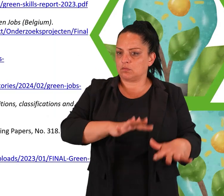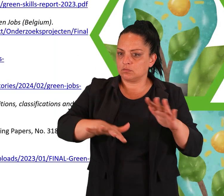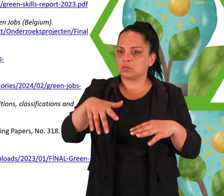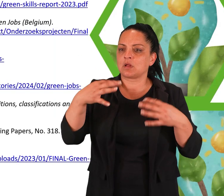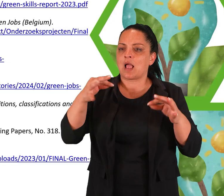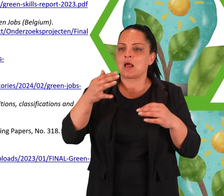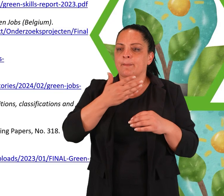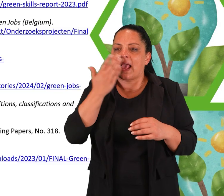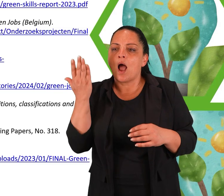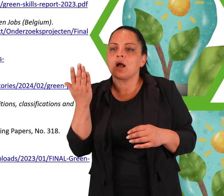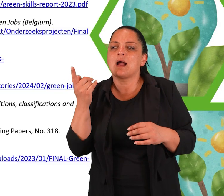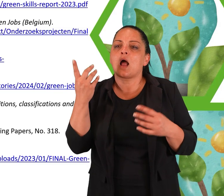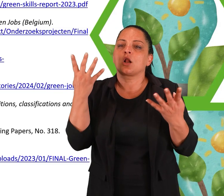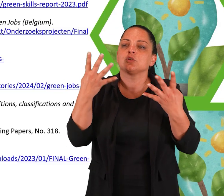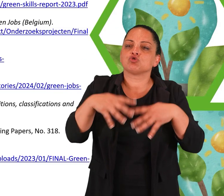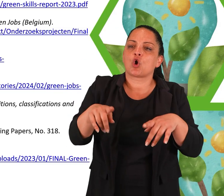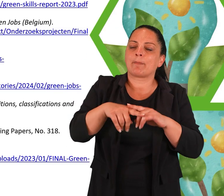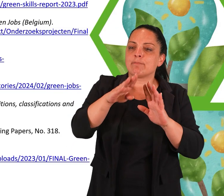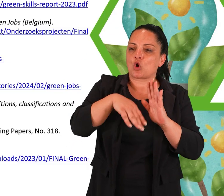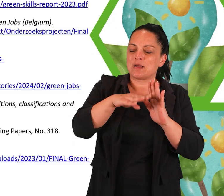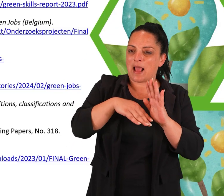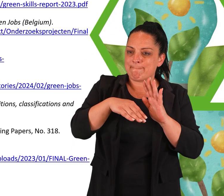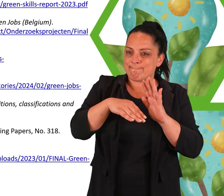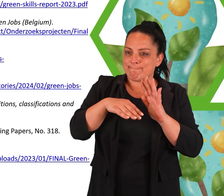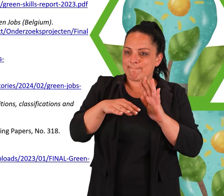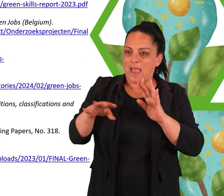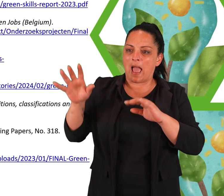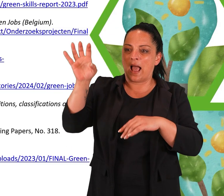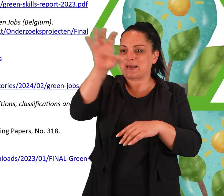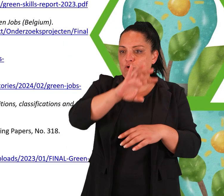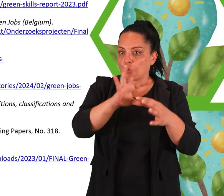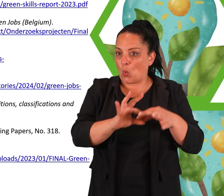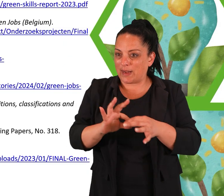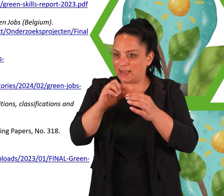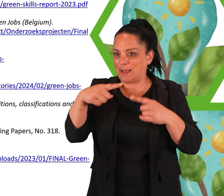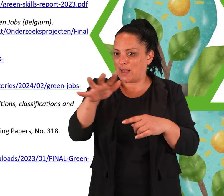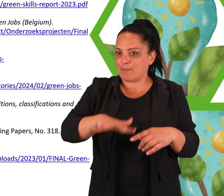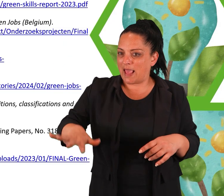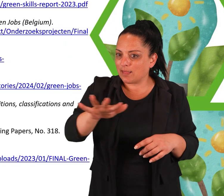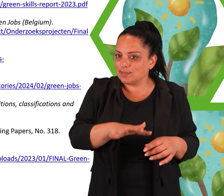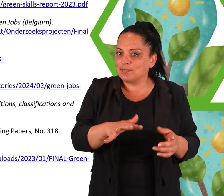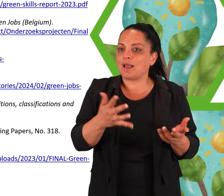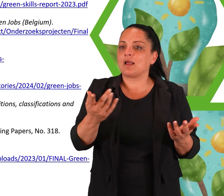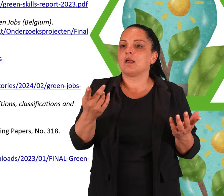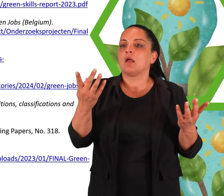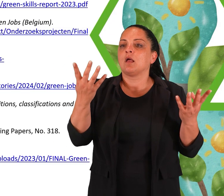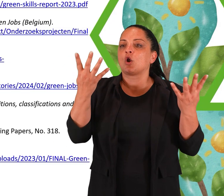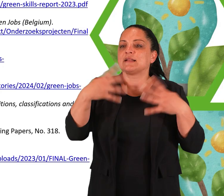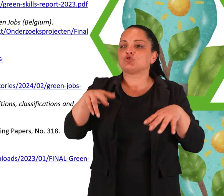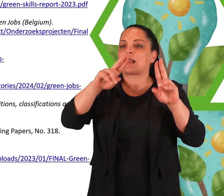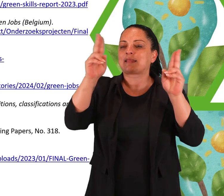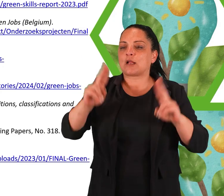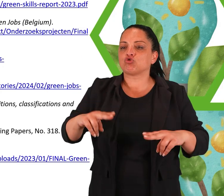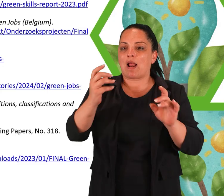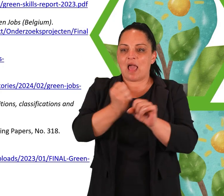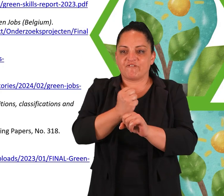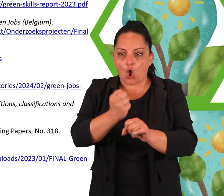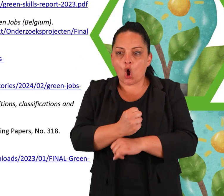from organizations such as the United Nations Environment Programme, the International Labour Organization,